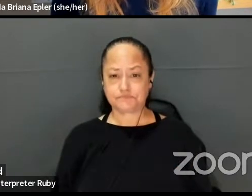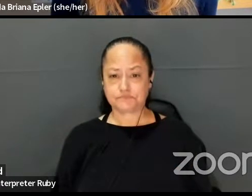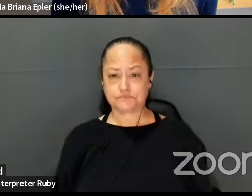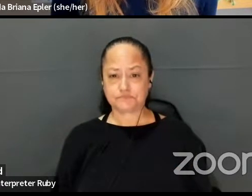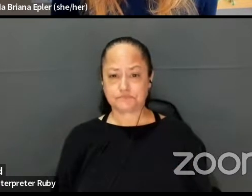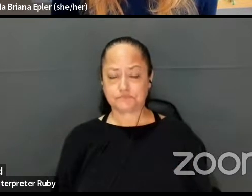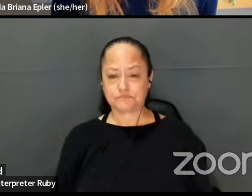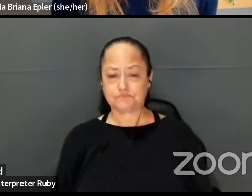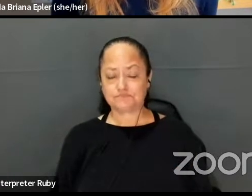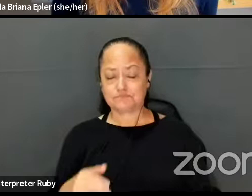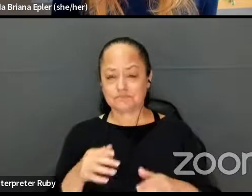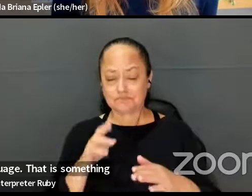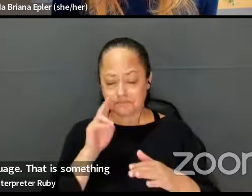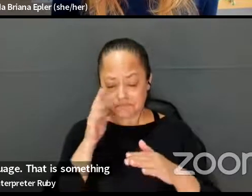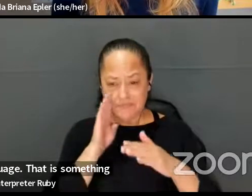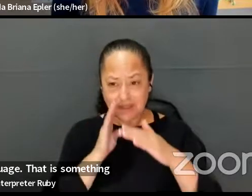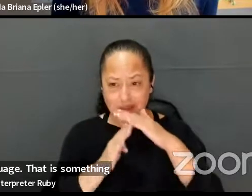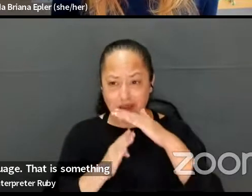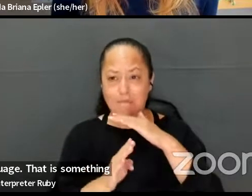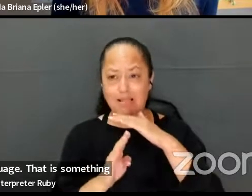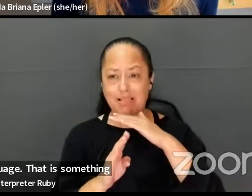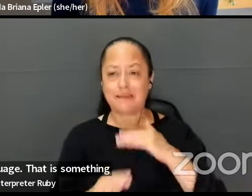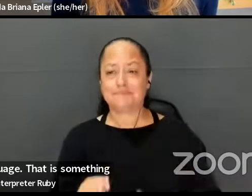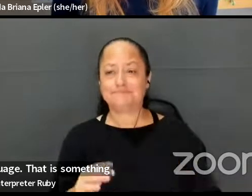humbling, I think is the word I can think of.